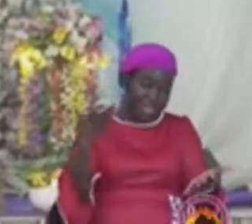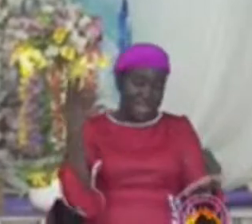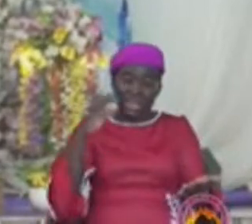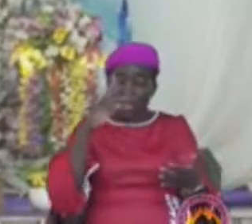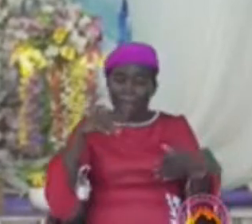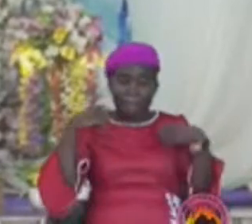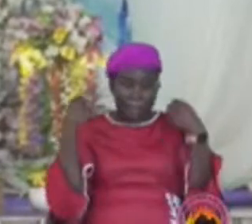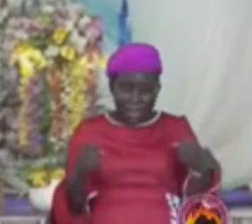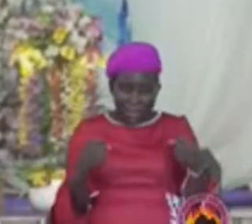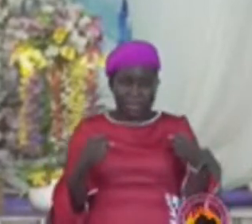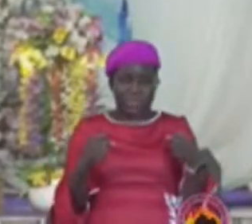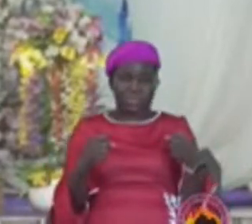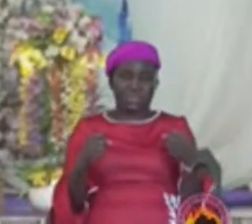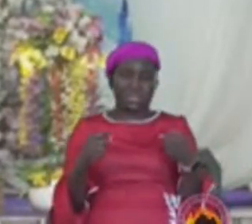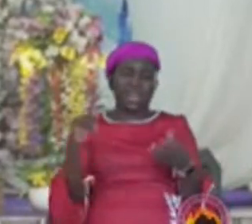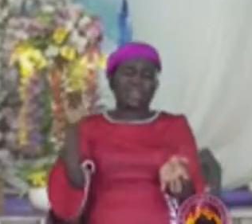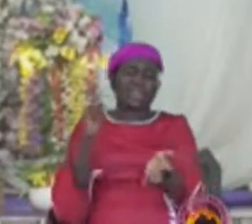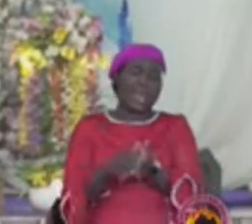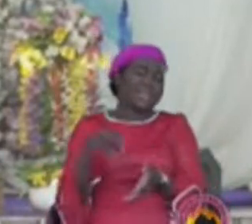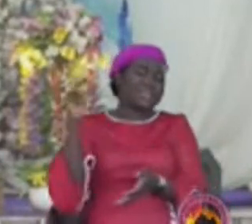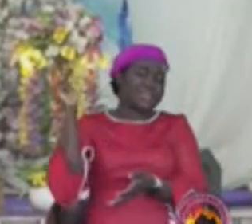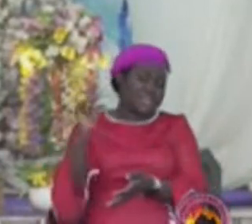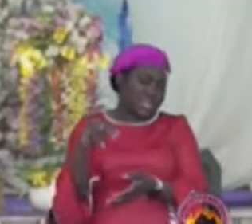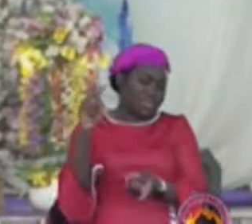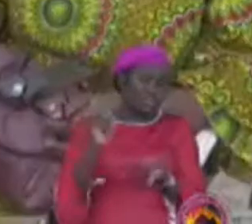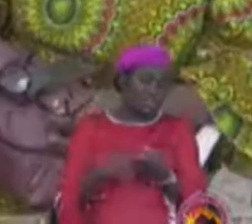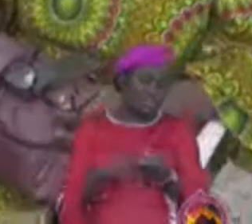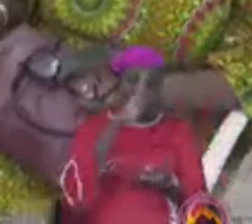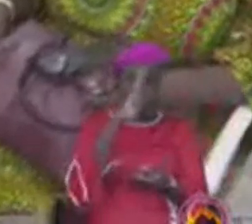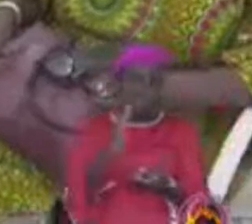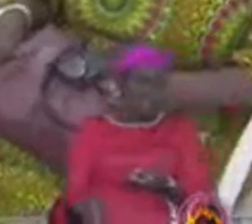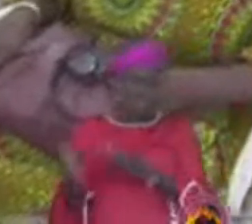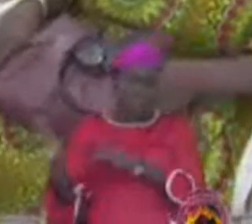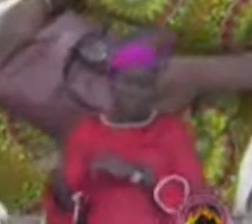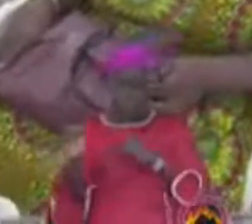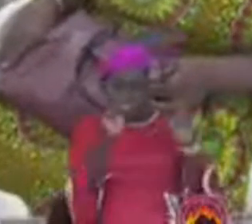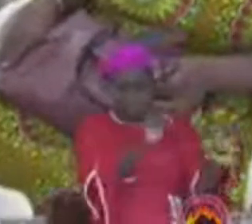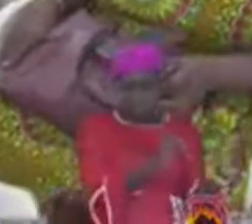powers that need to be relocated.